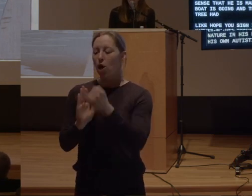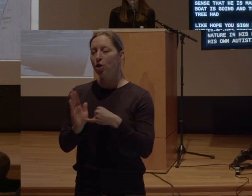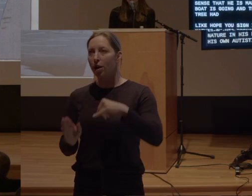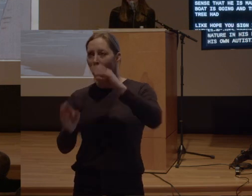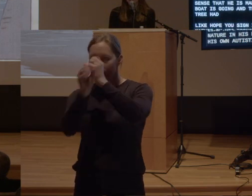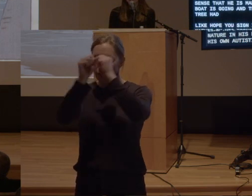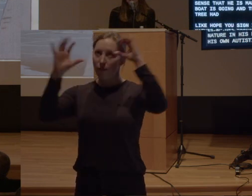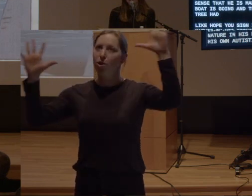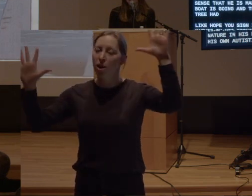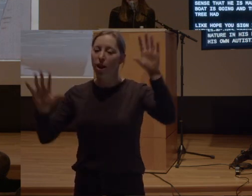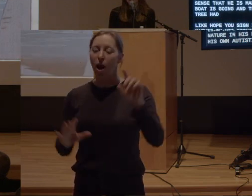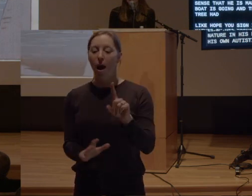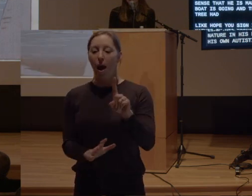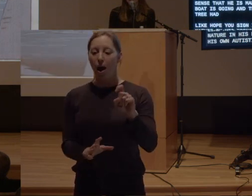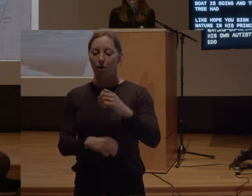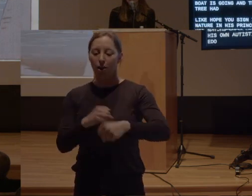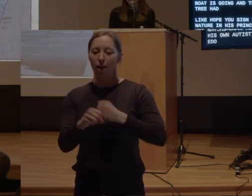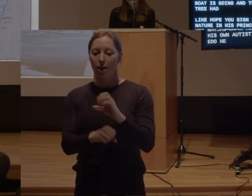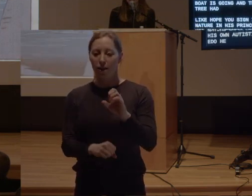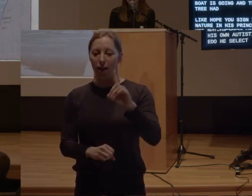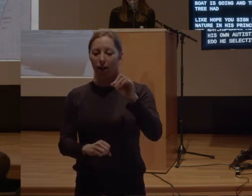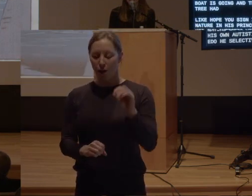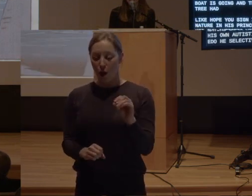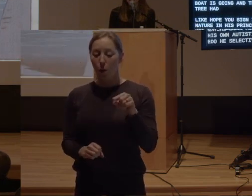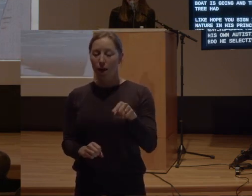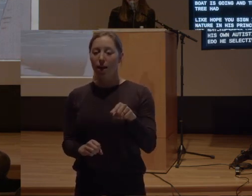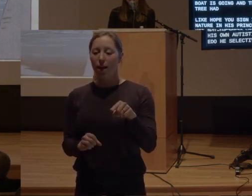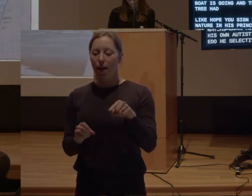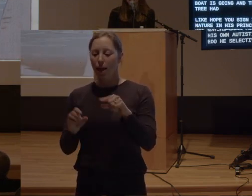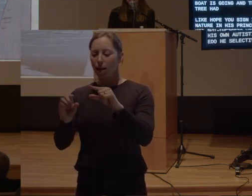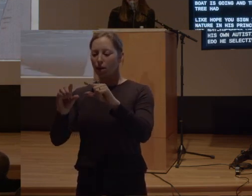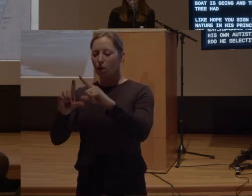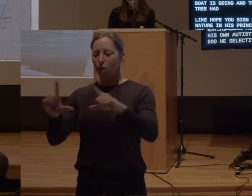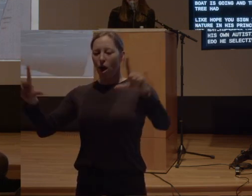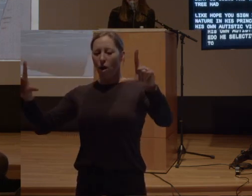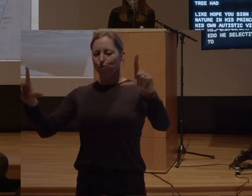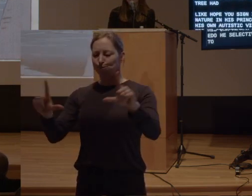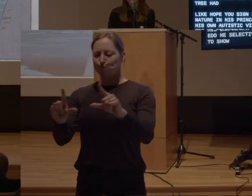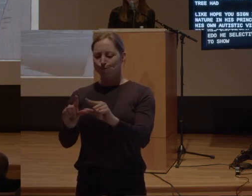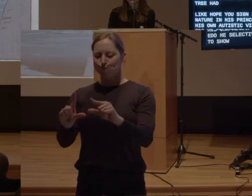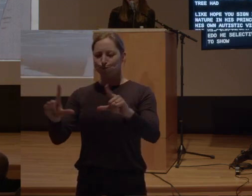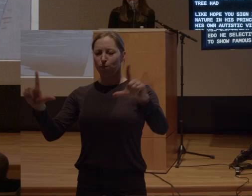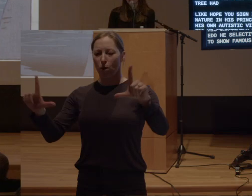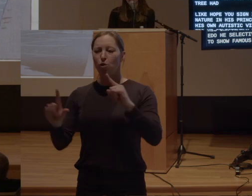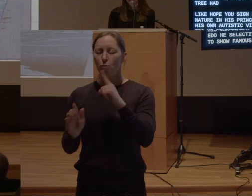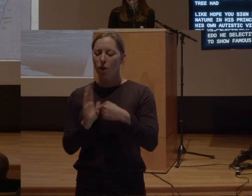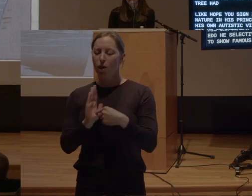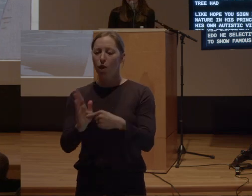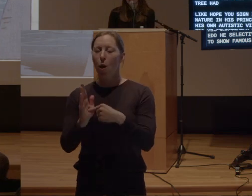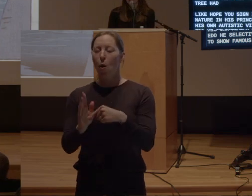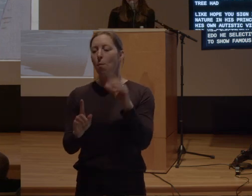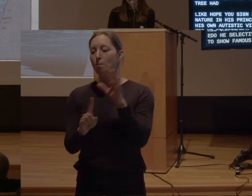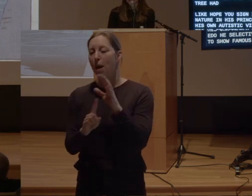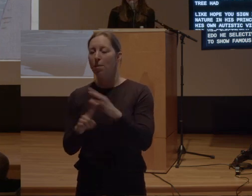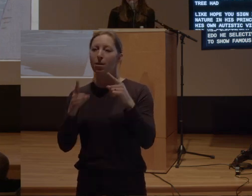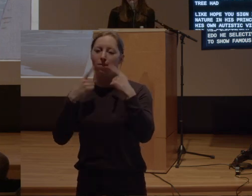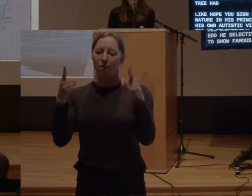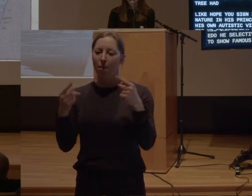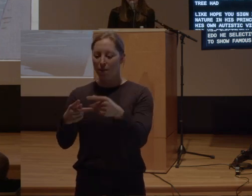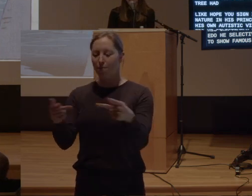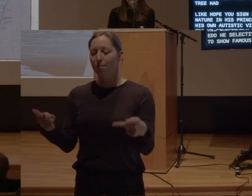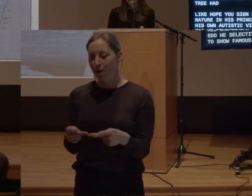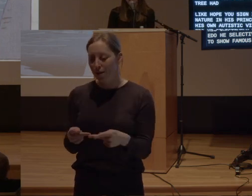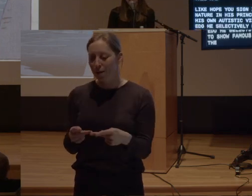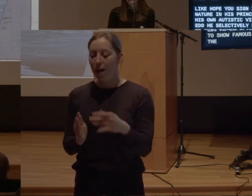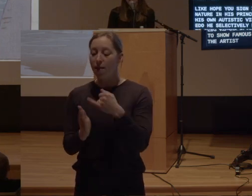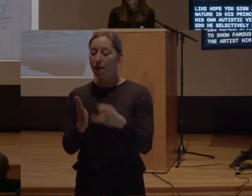100 famous views of Edo, he selectively edits and crops the landscape to show famous places to their best advantage. As the